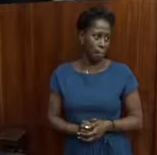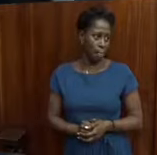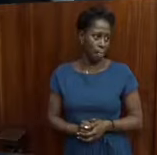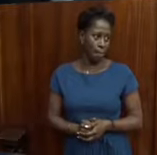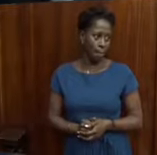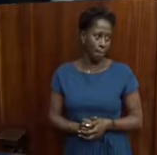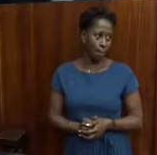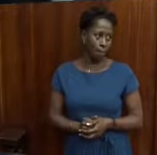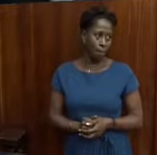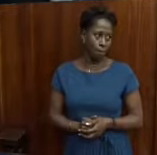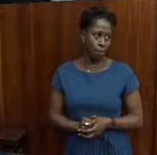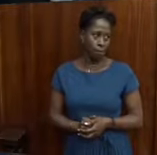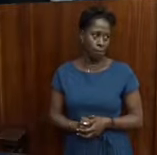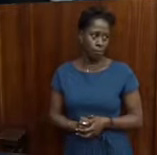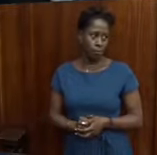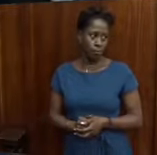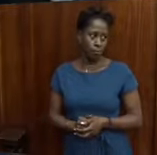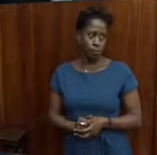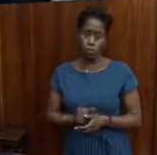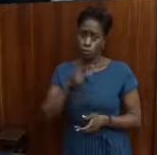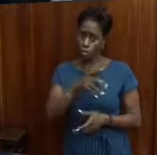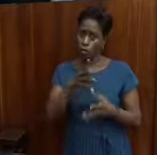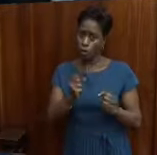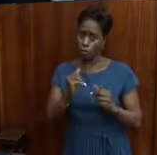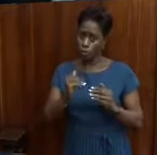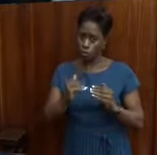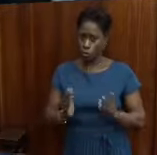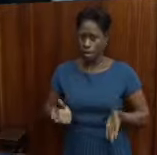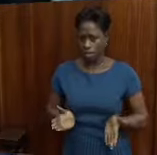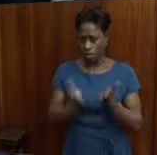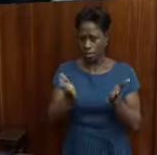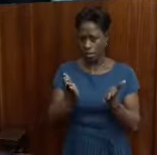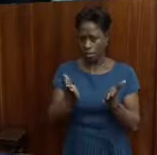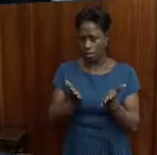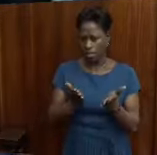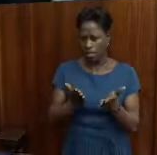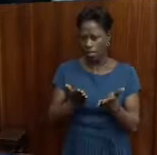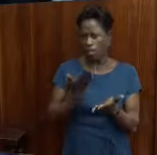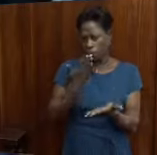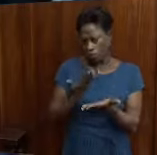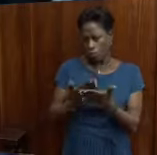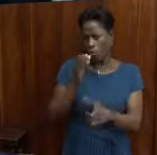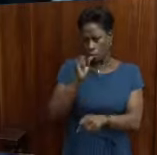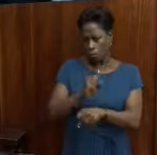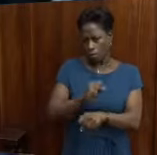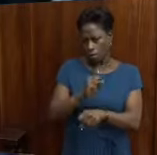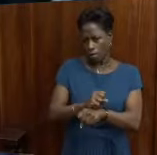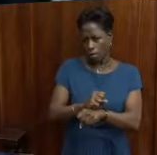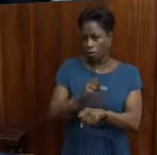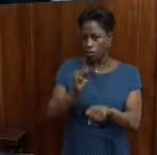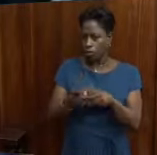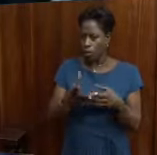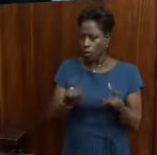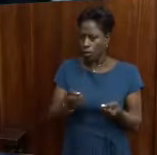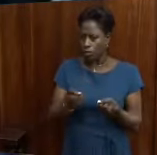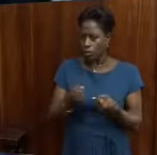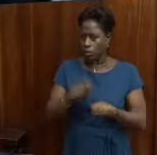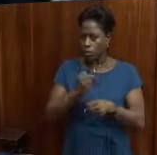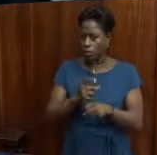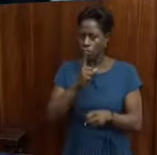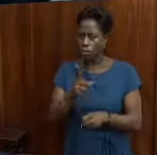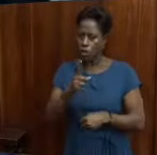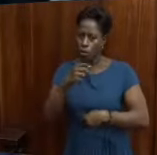As part of efforts to promote decent work, employers will be encouraged to provide living wages to employees, thus ensuring that